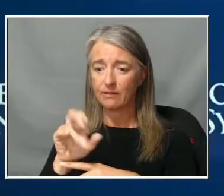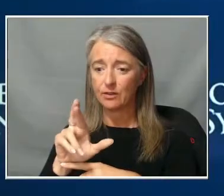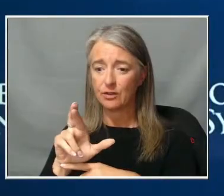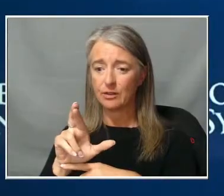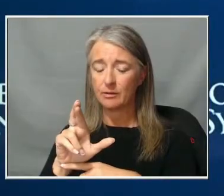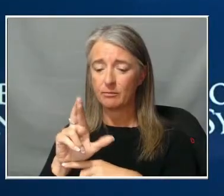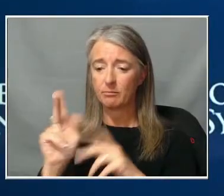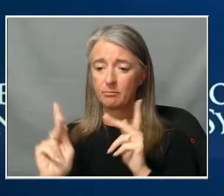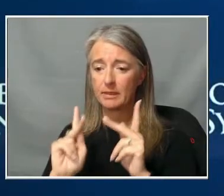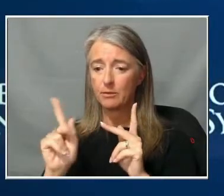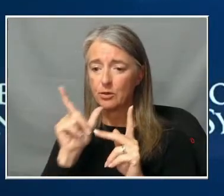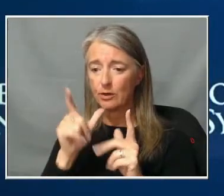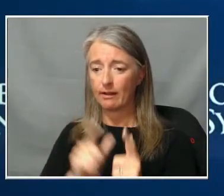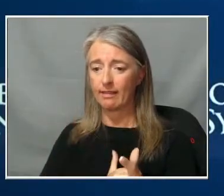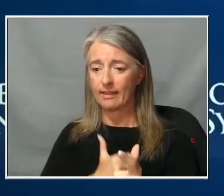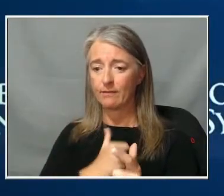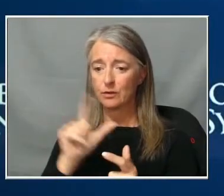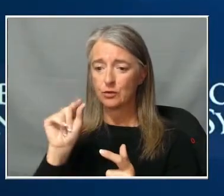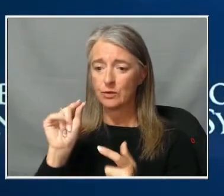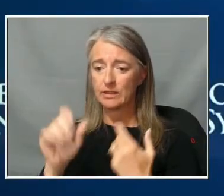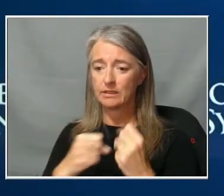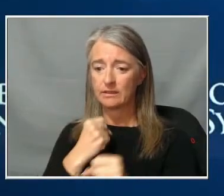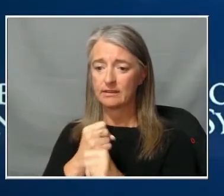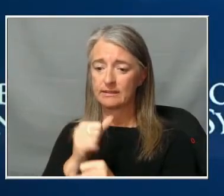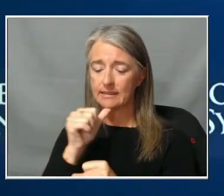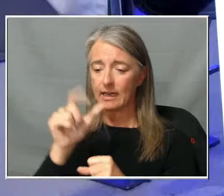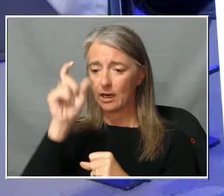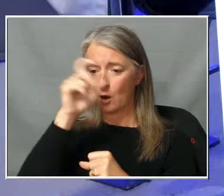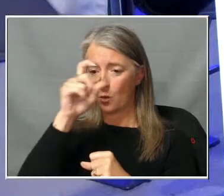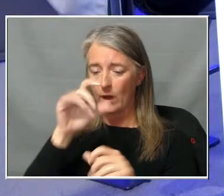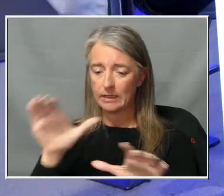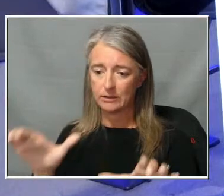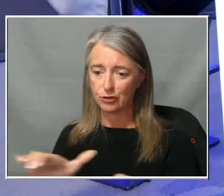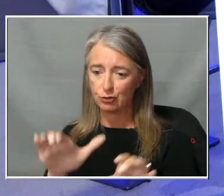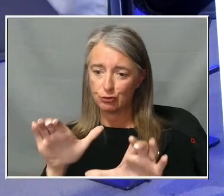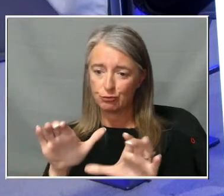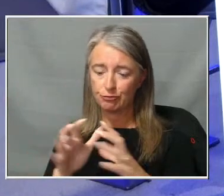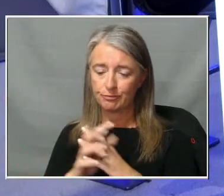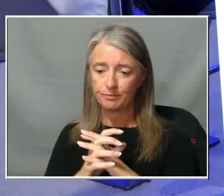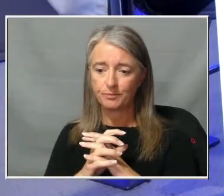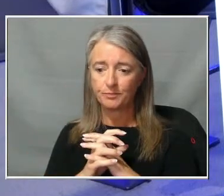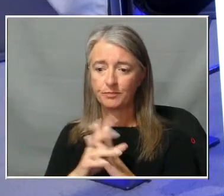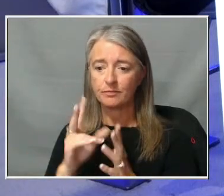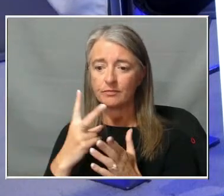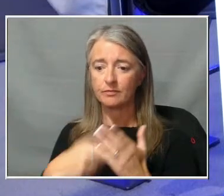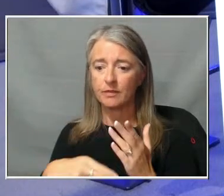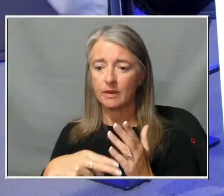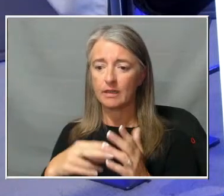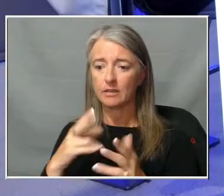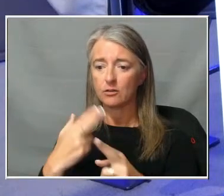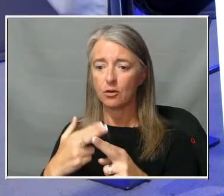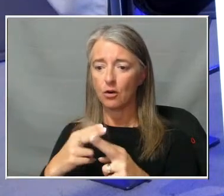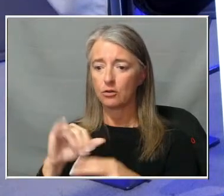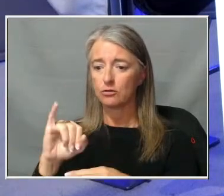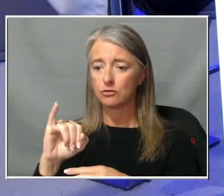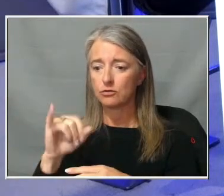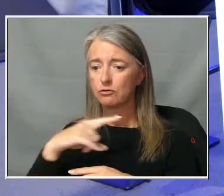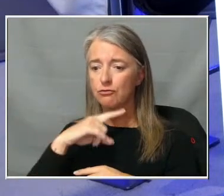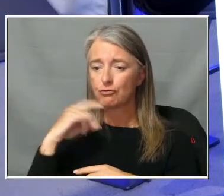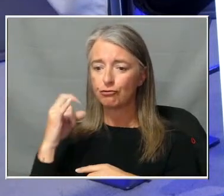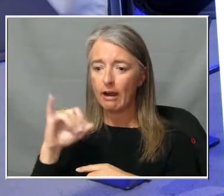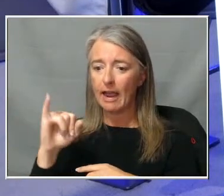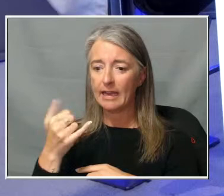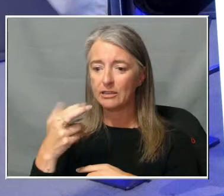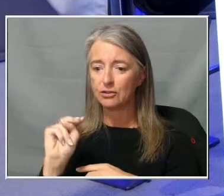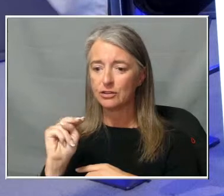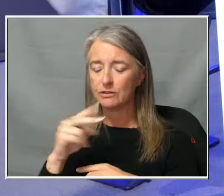20 years, then that was probably not a wise thing to do. Okay, what do you both think of dry January? Or restaurants having